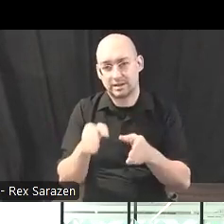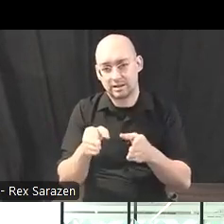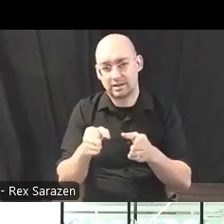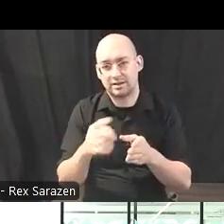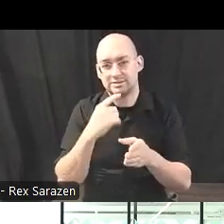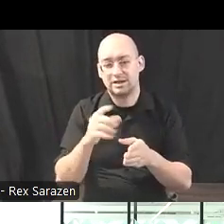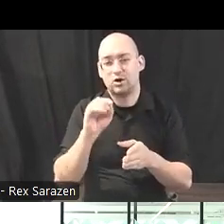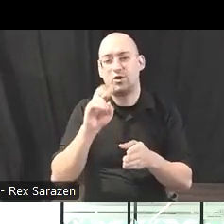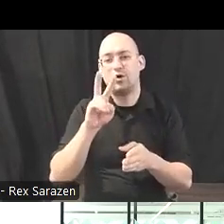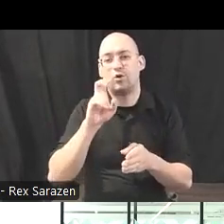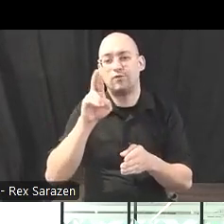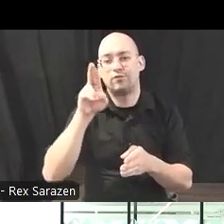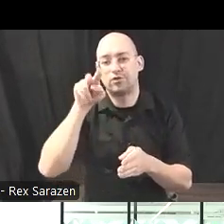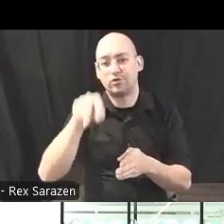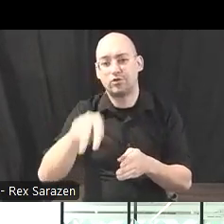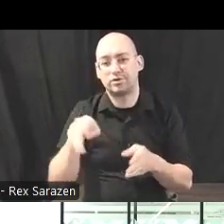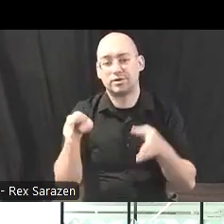you'll hear more about that in our